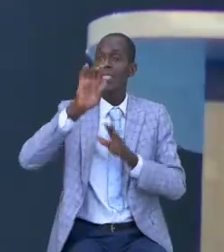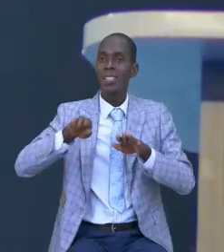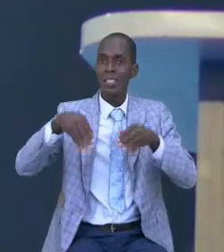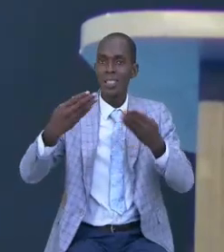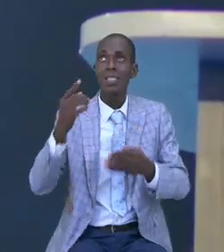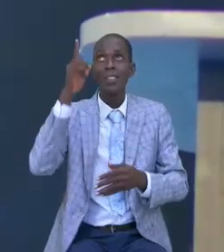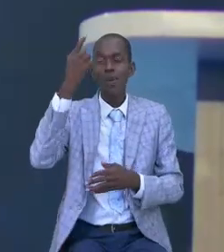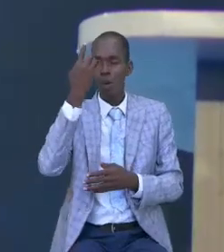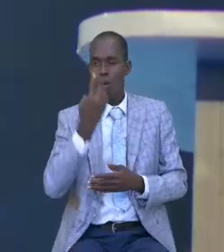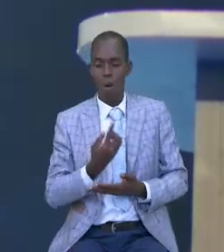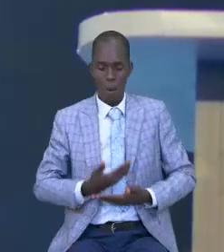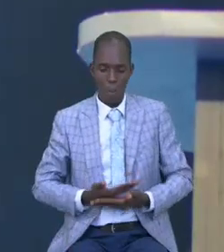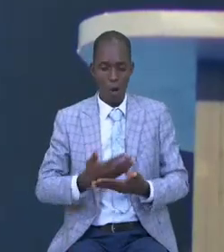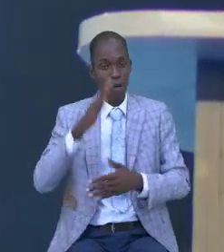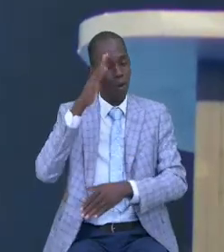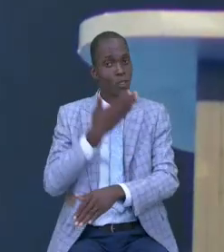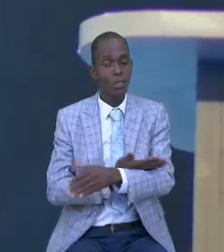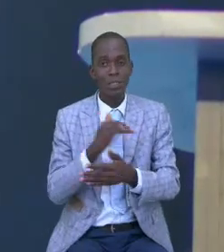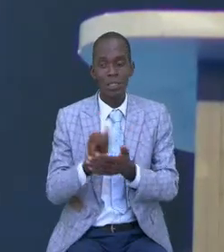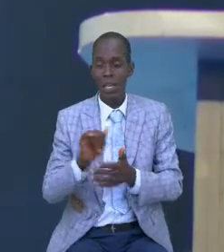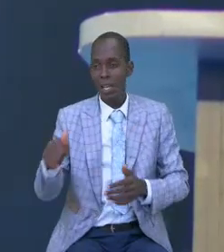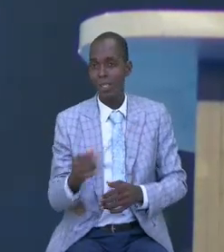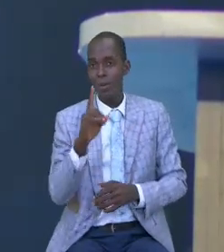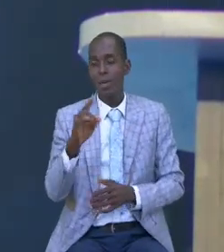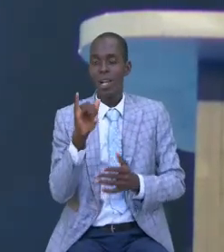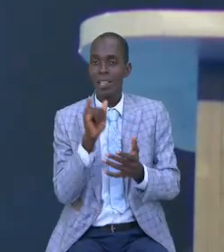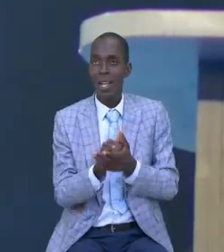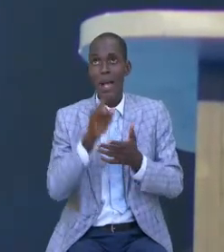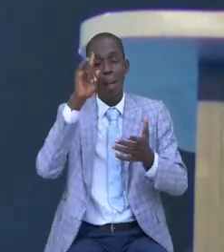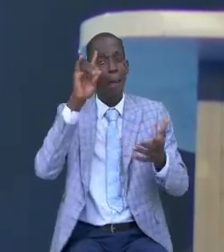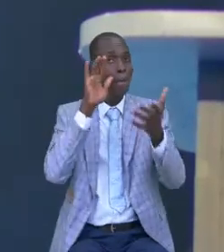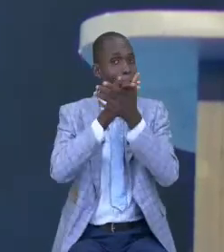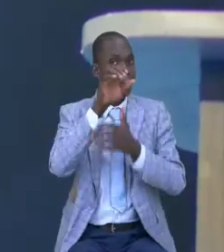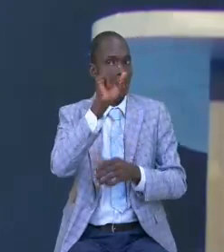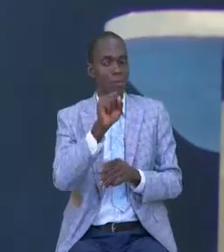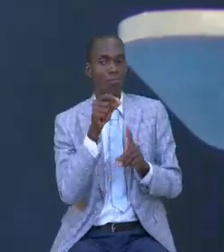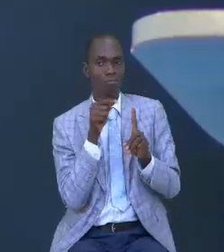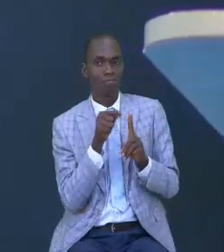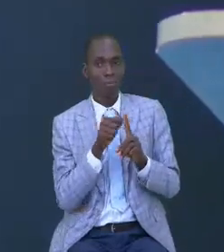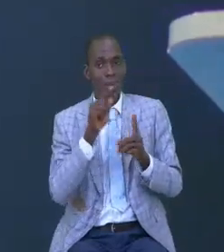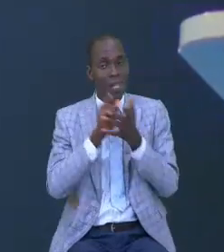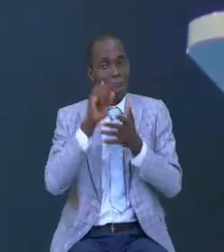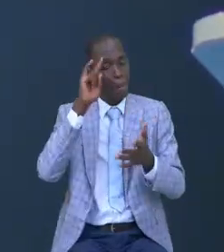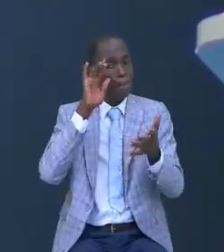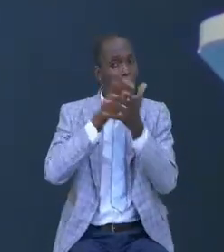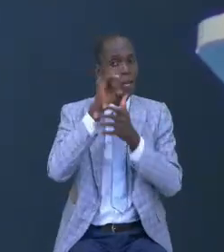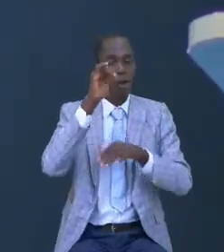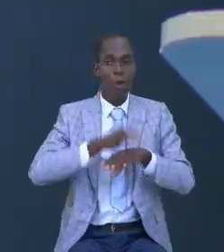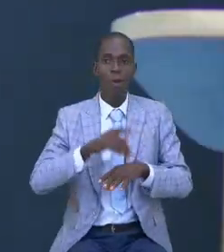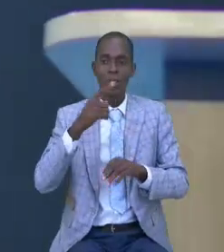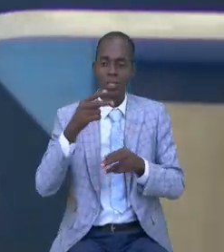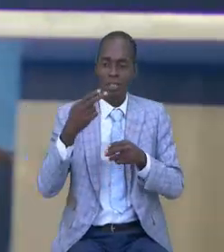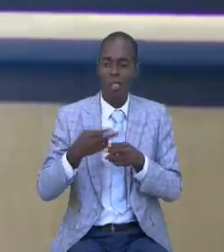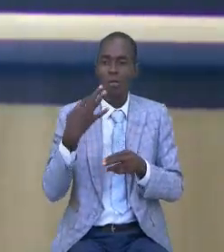only begotten son, that whosoever believeth on the name of that beloved